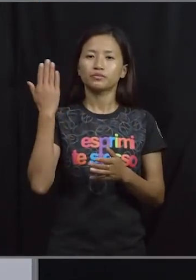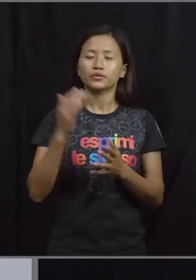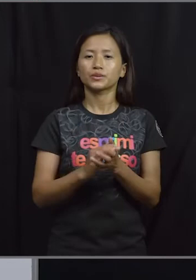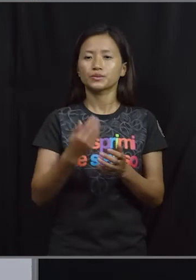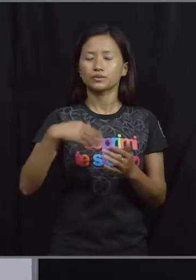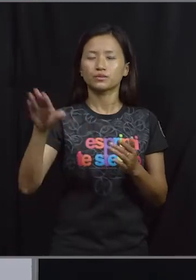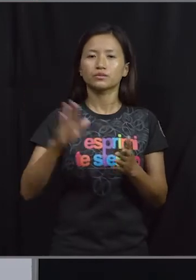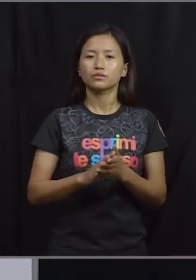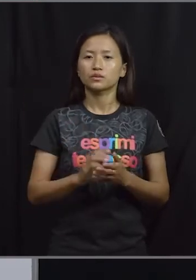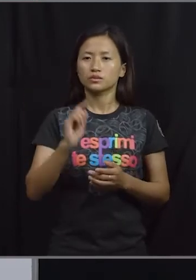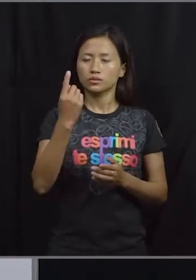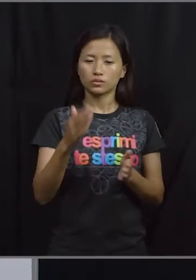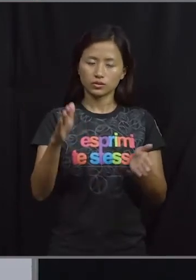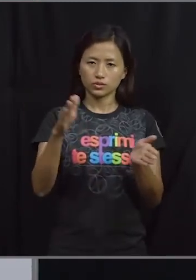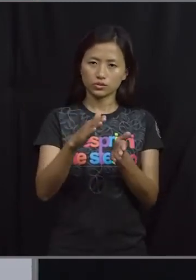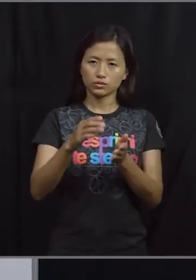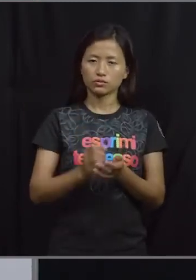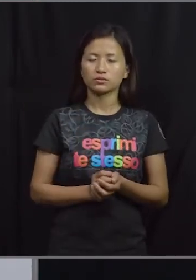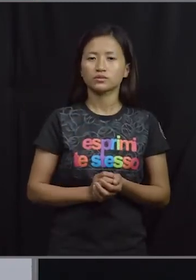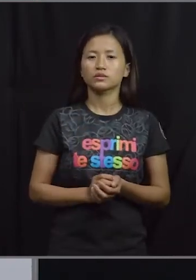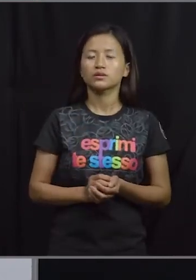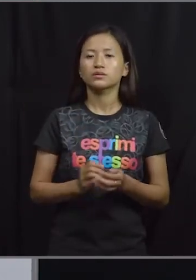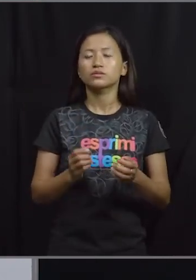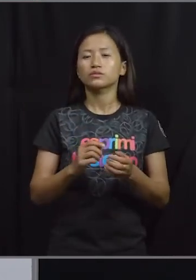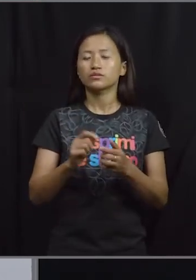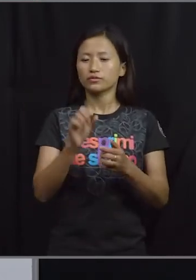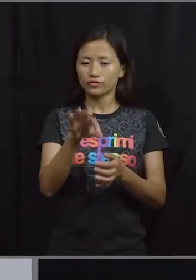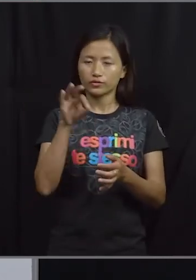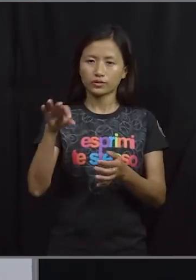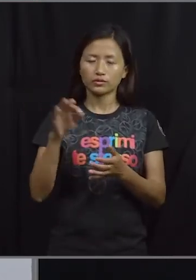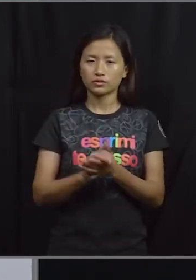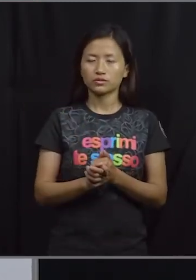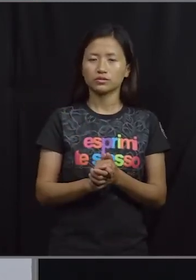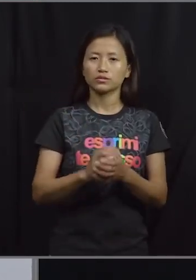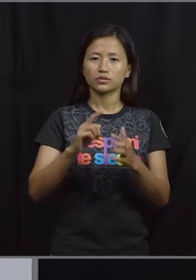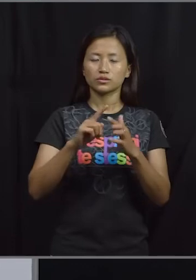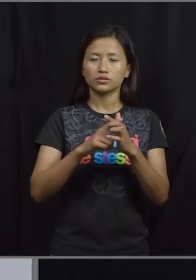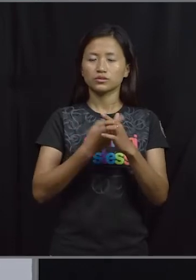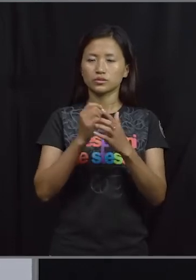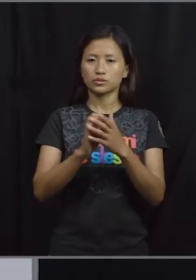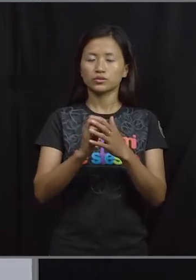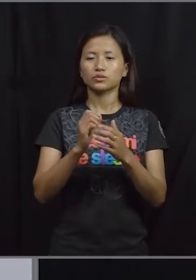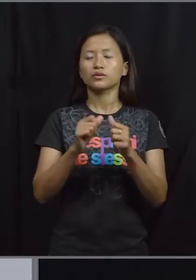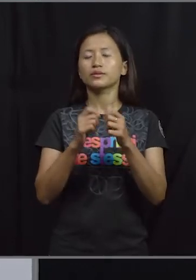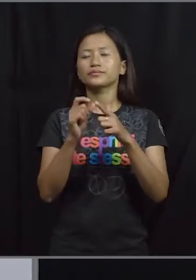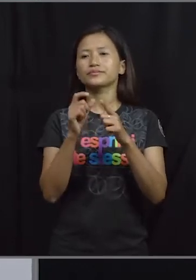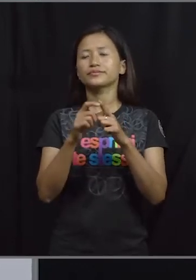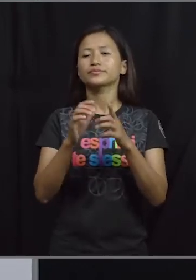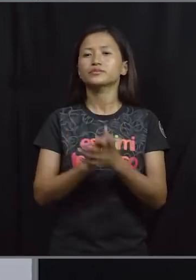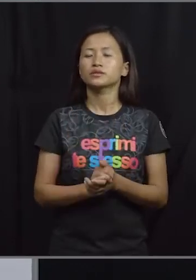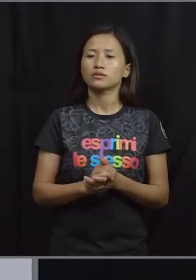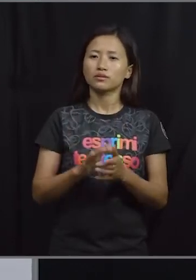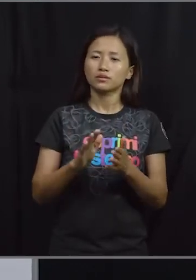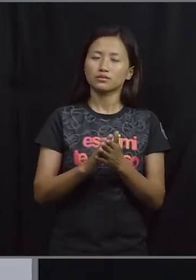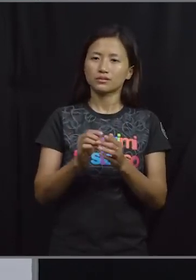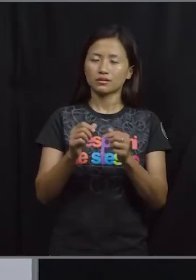go, I'll give you one shortcut to find the adjoint of 2 by 2 matrix. It is not applicable for